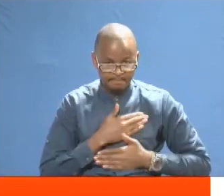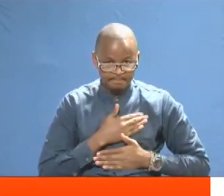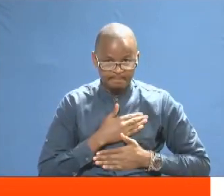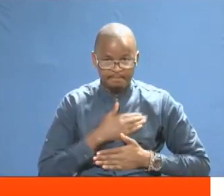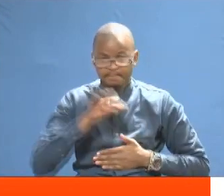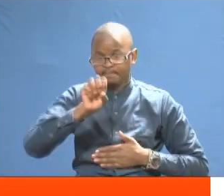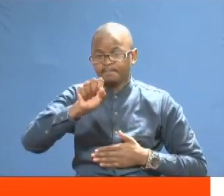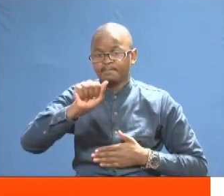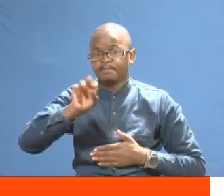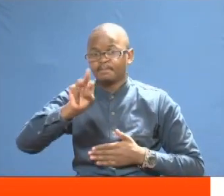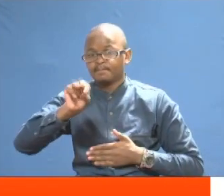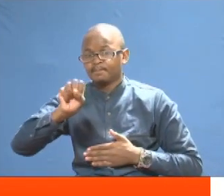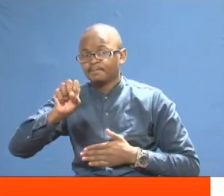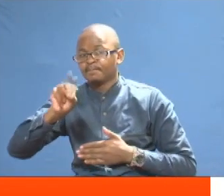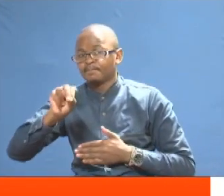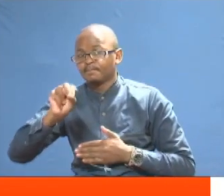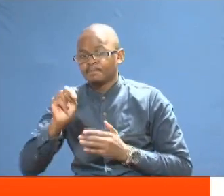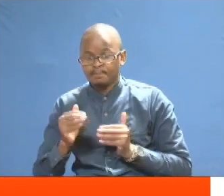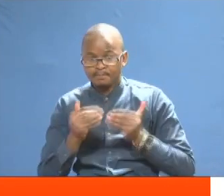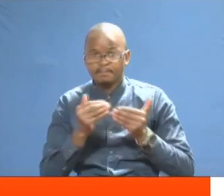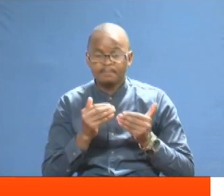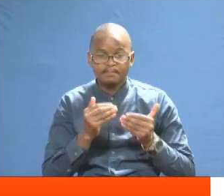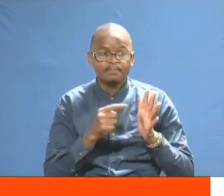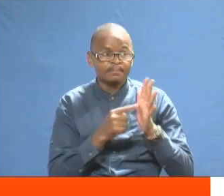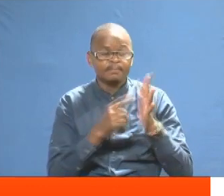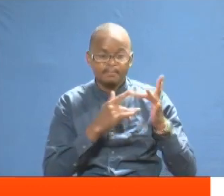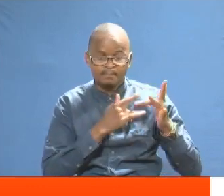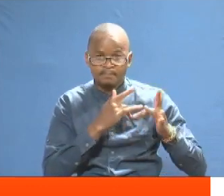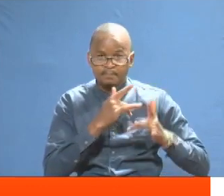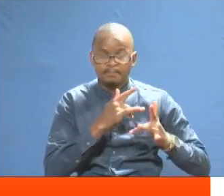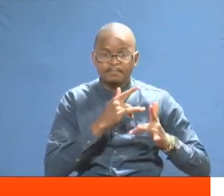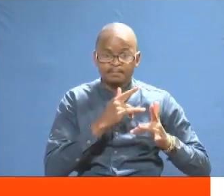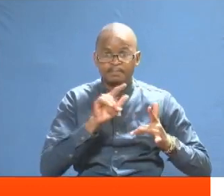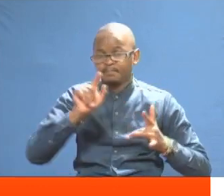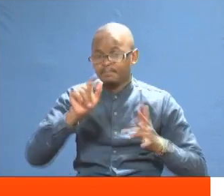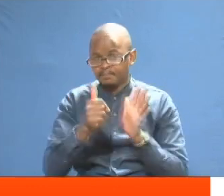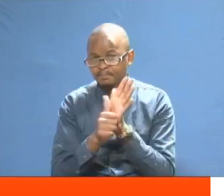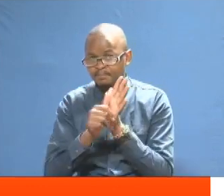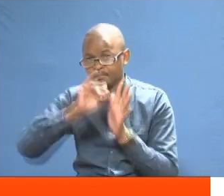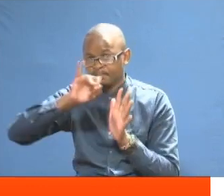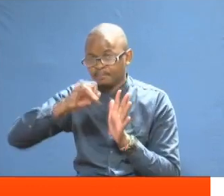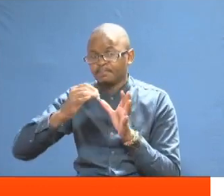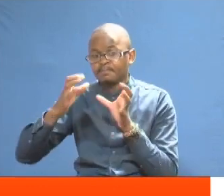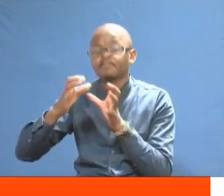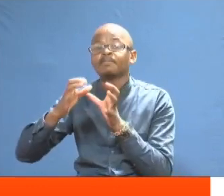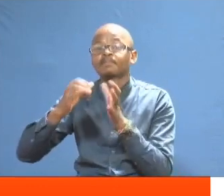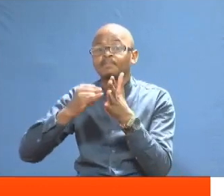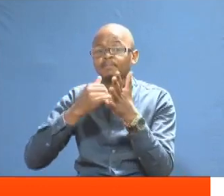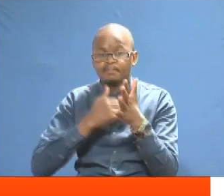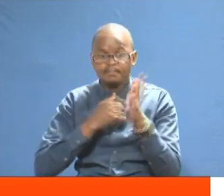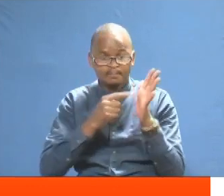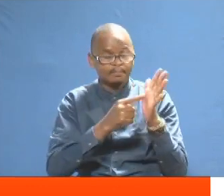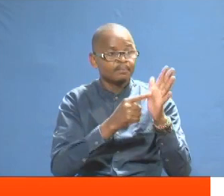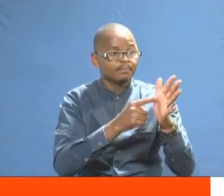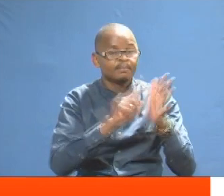Samson Cherargei, the Nandi Senator, giving us a perspective concerning the turmoil in Jubilee Party. It has been